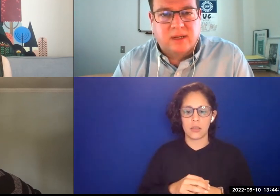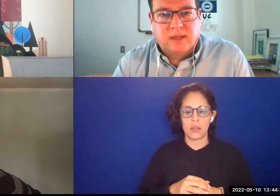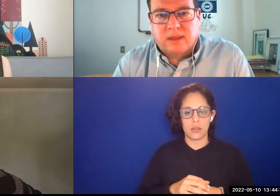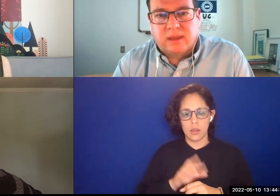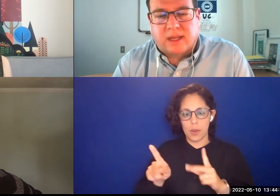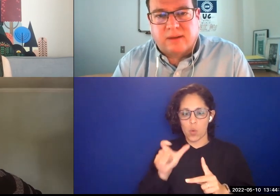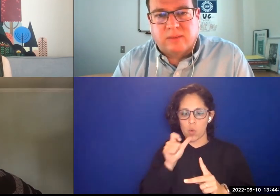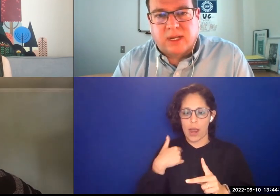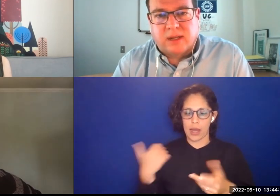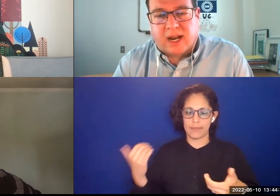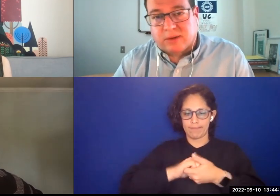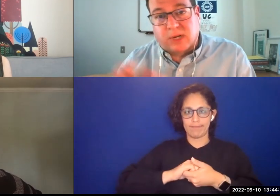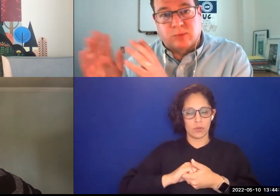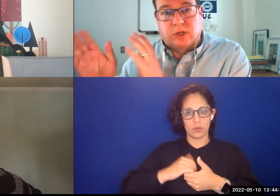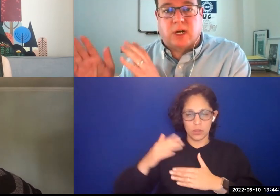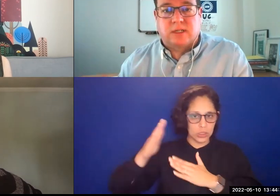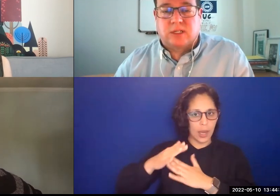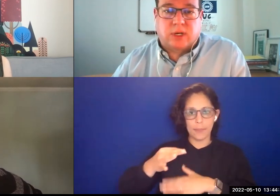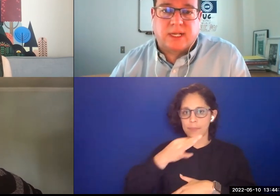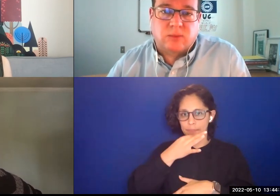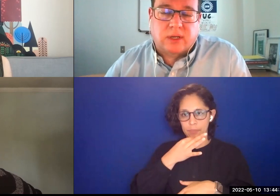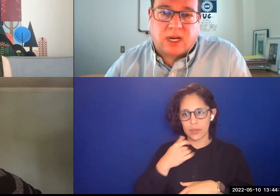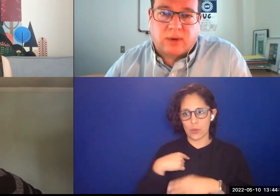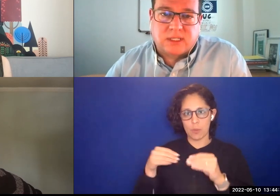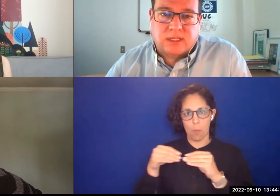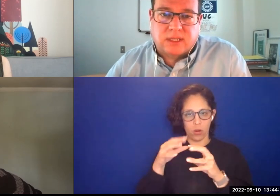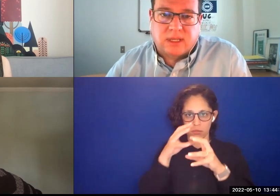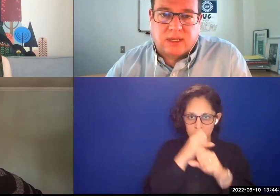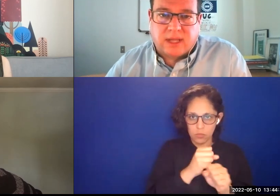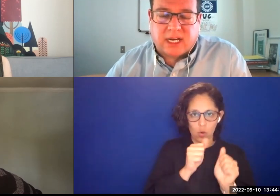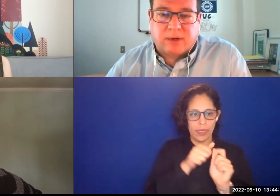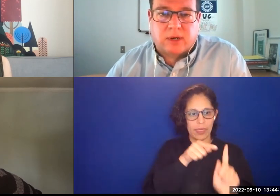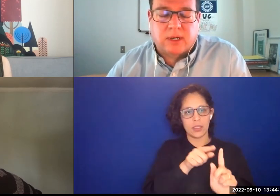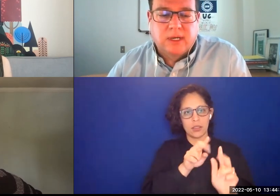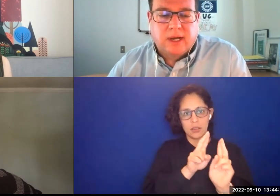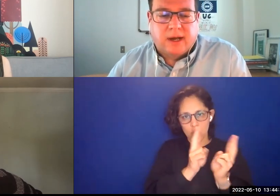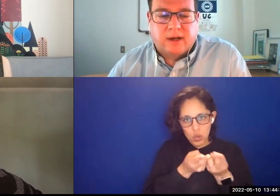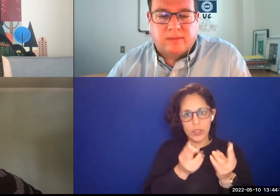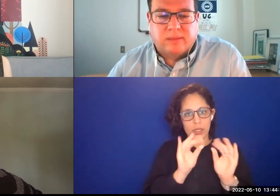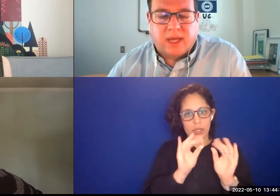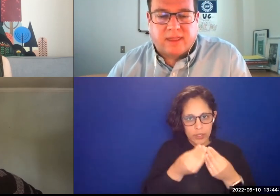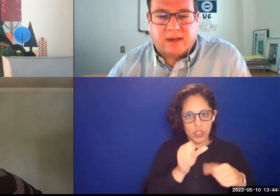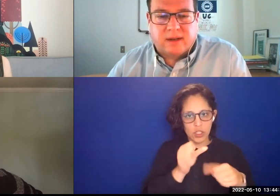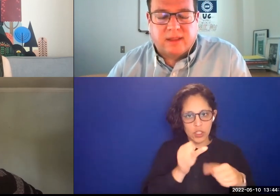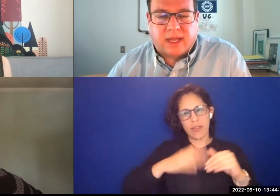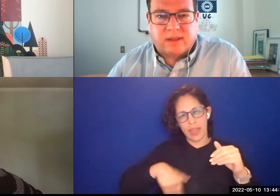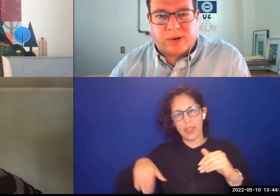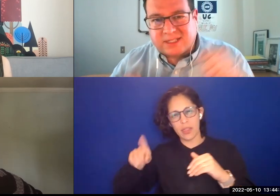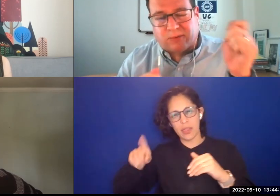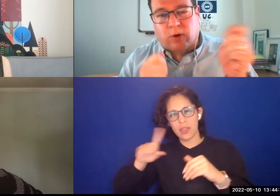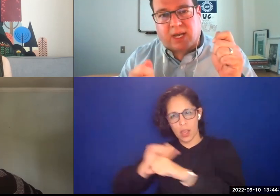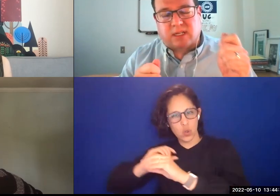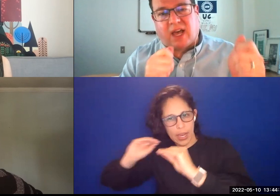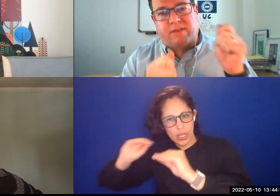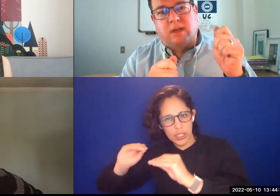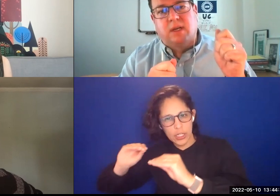and that I was much more drawn to this organizing work than I was to the academic work. And that the process